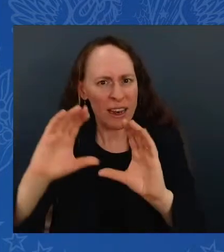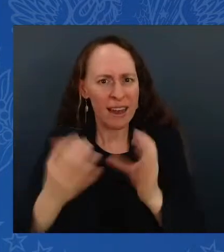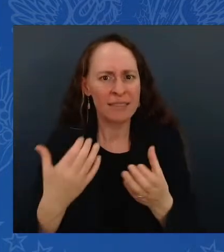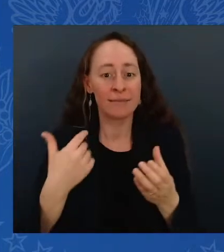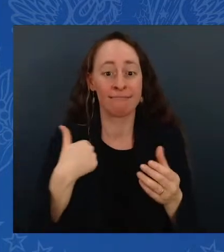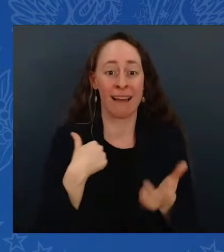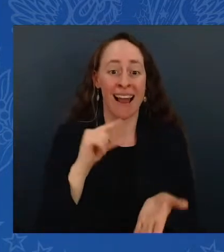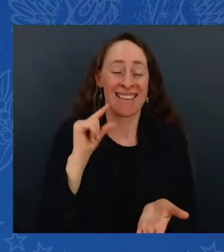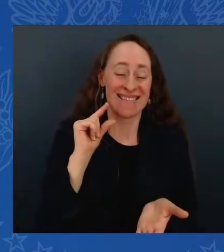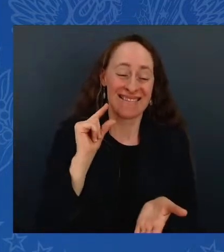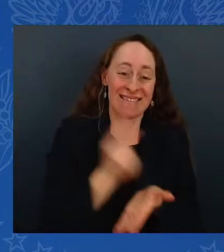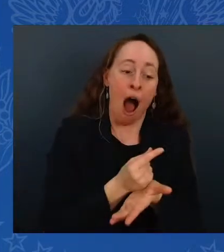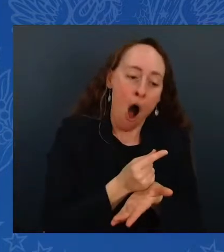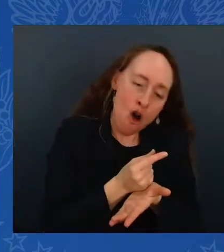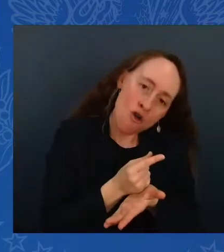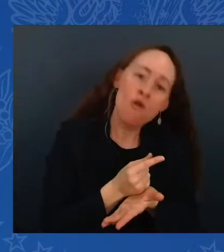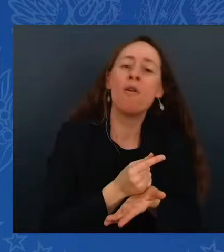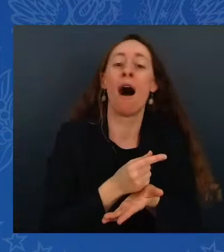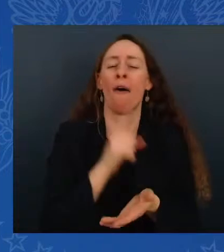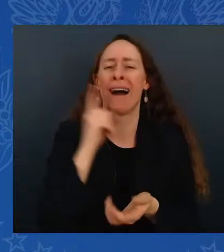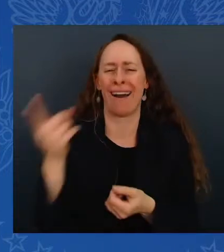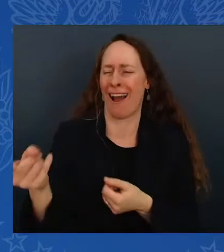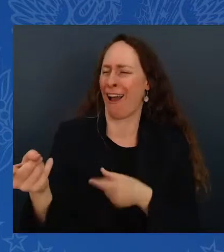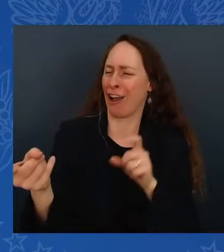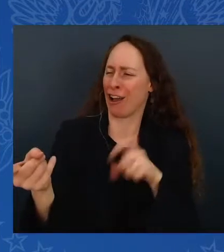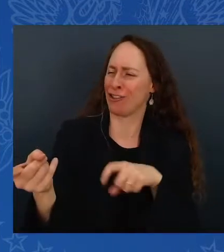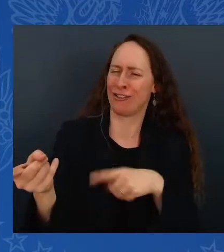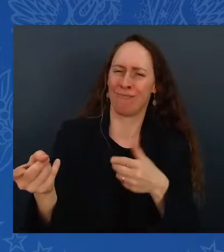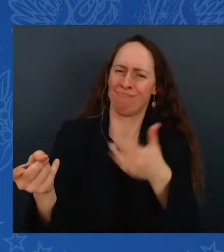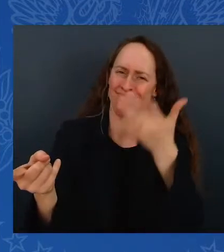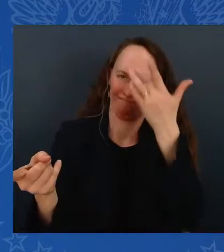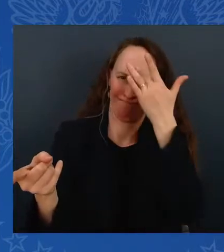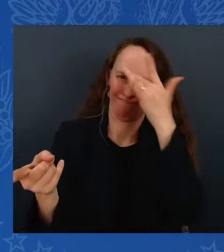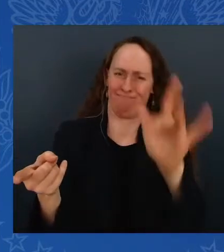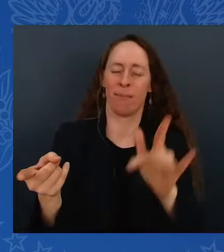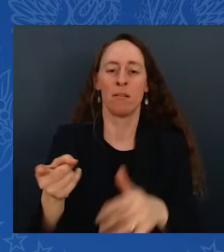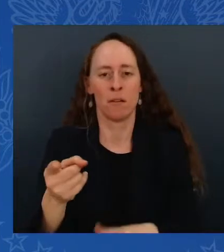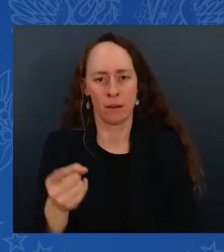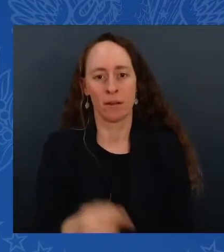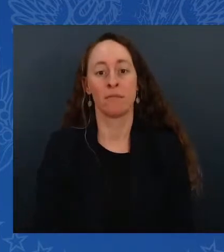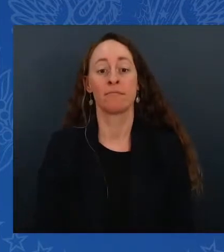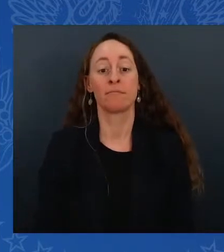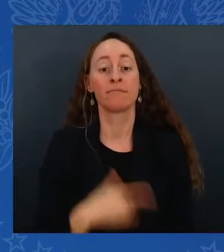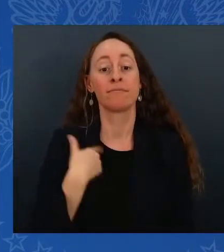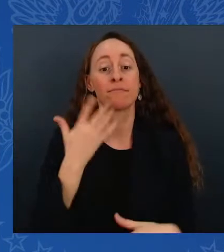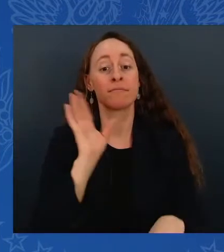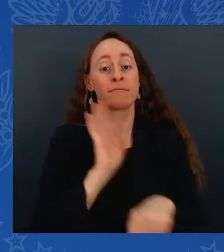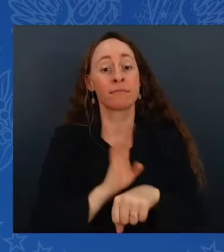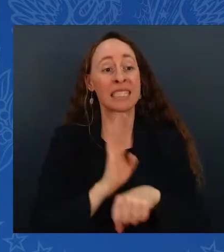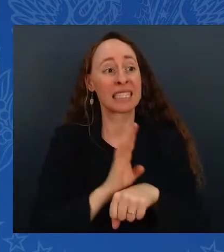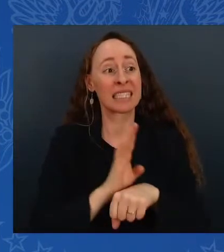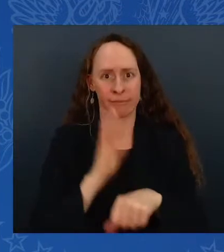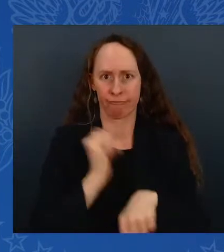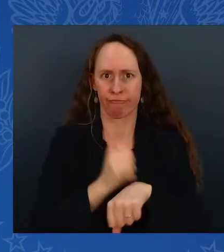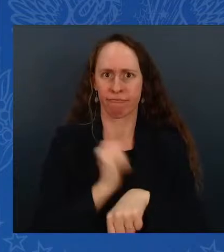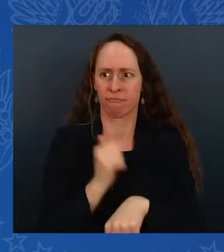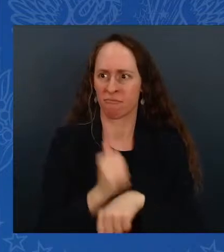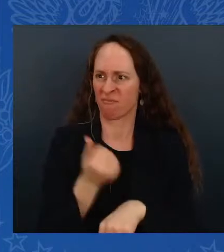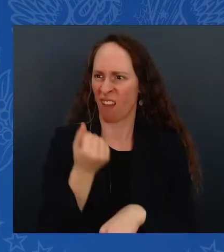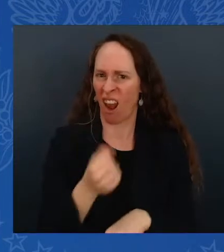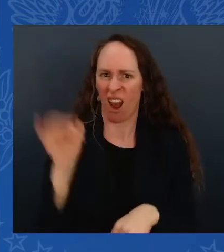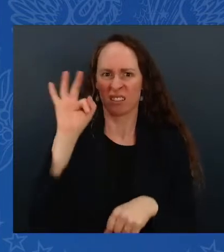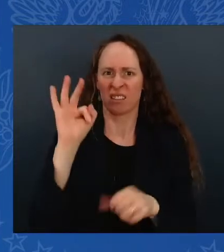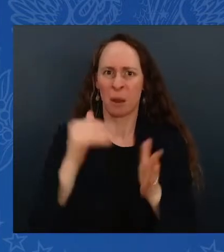19 million people have applied to start new businesses. That's a record. And here's the thing about those new businesses.